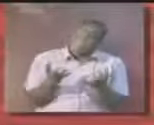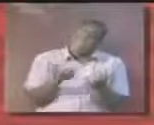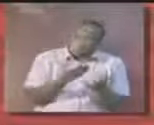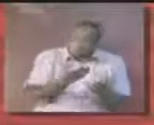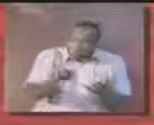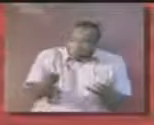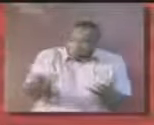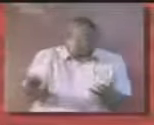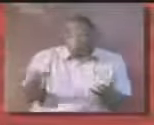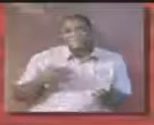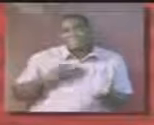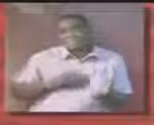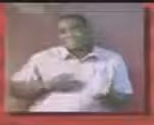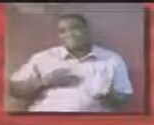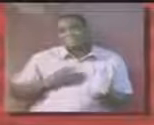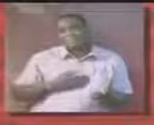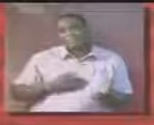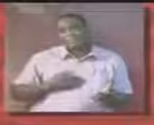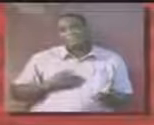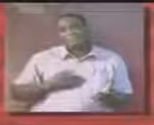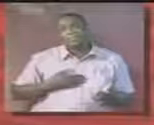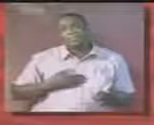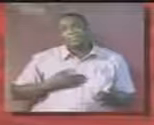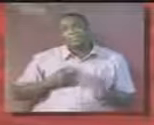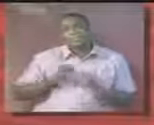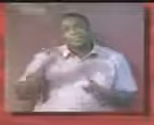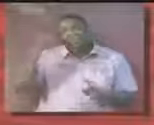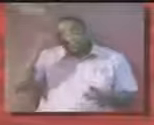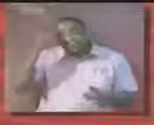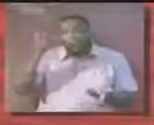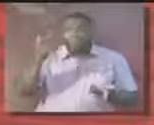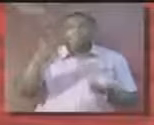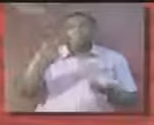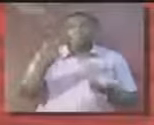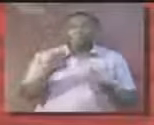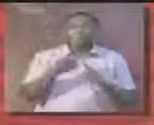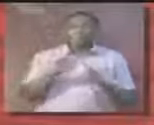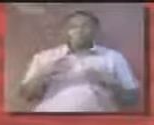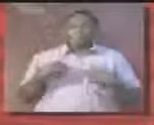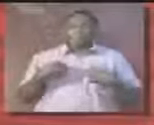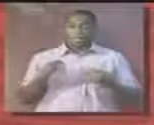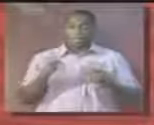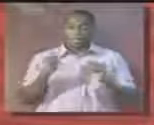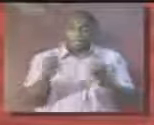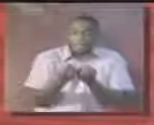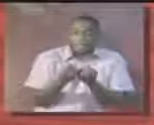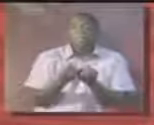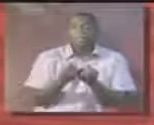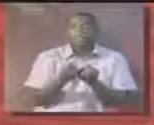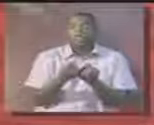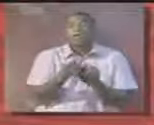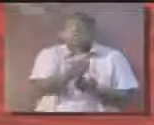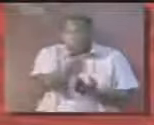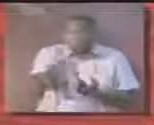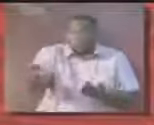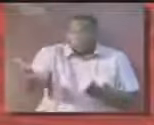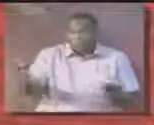of the Ministry of Health and the team that is present here today, to all members of the population to